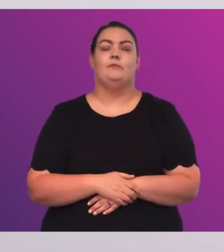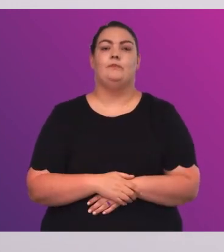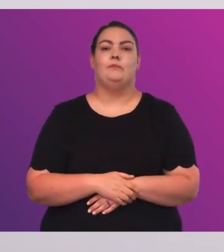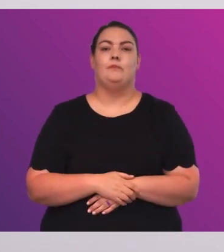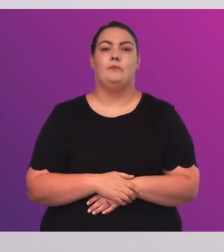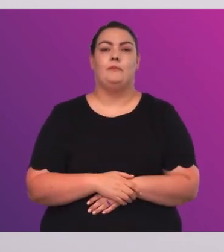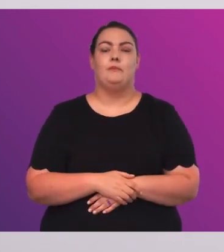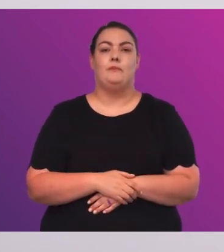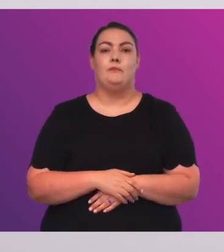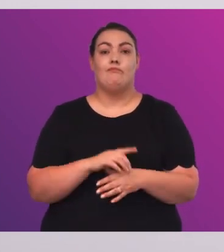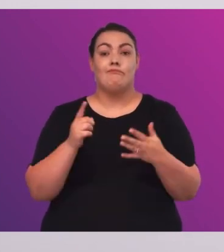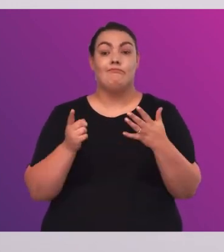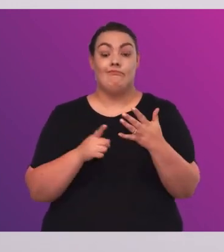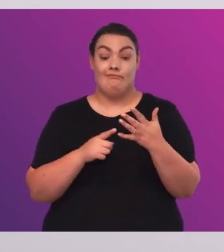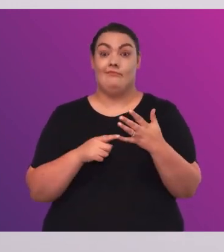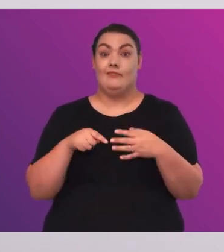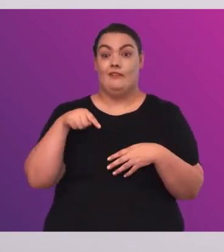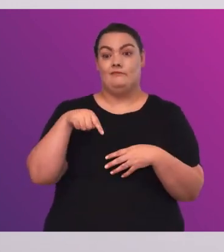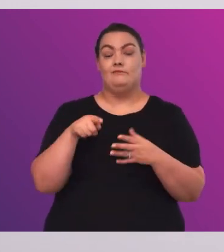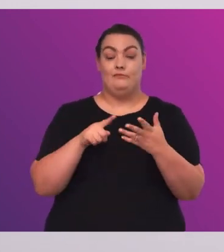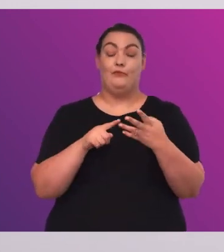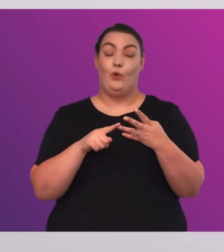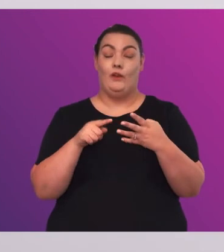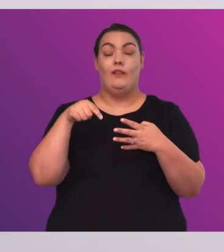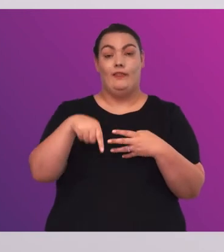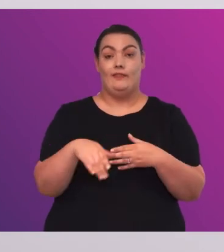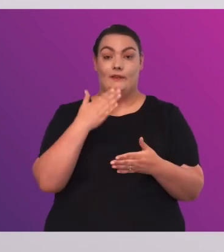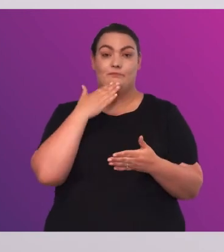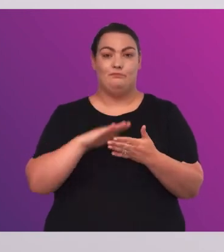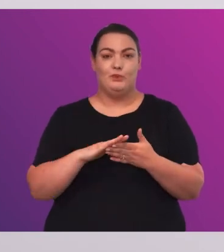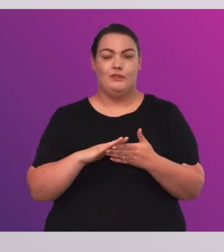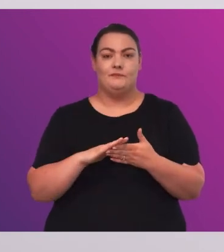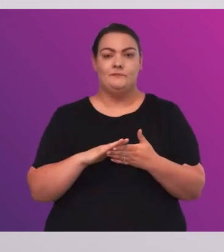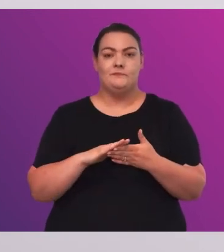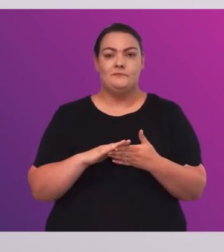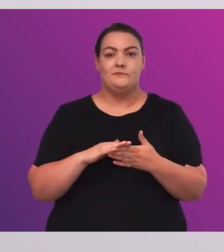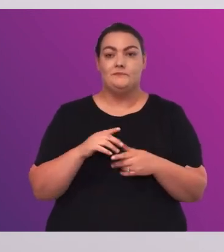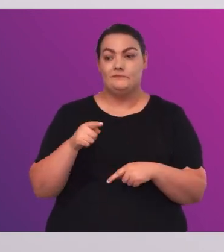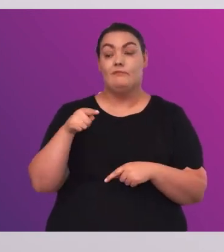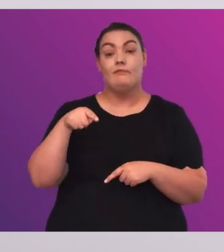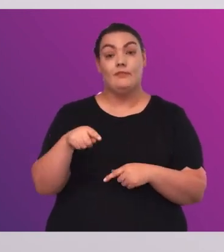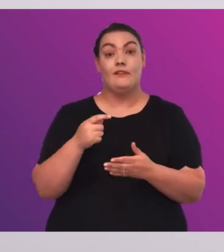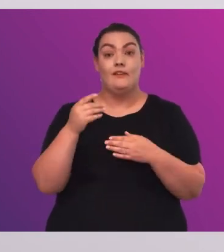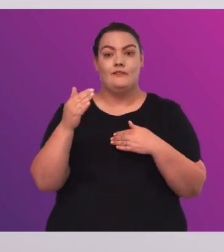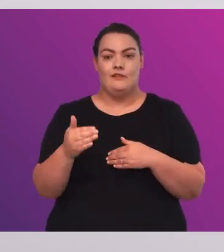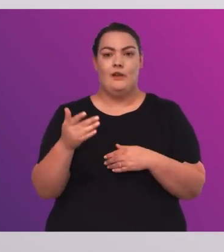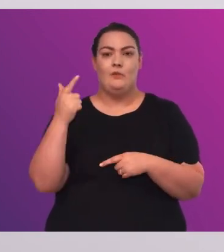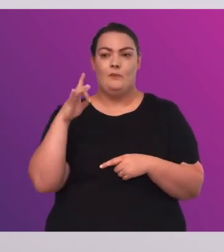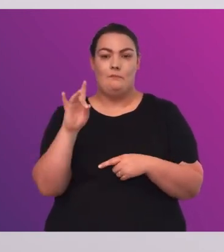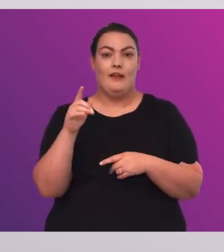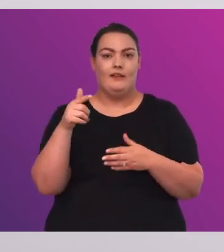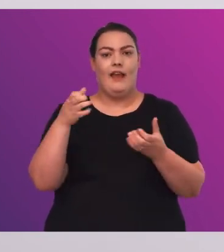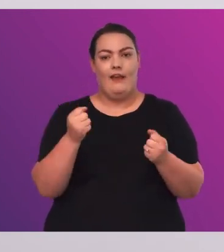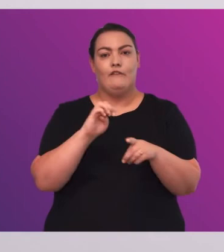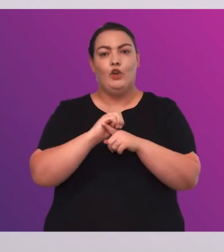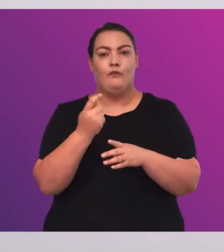The staff member will take as much time as you need to go through everything with you. They will ask you questions to make